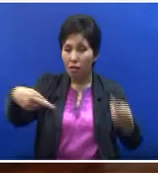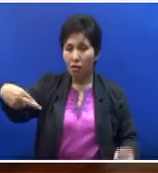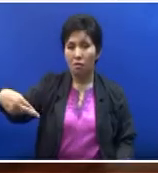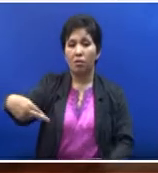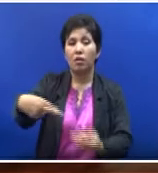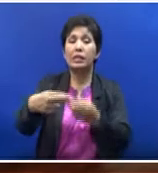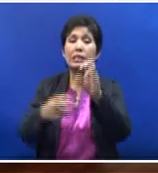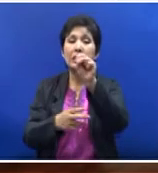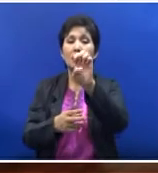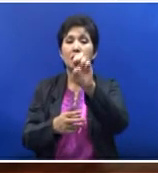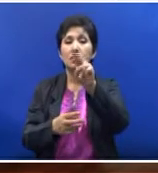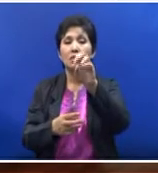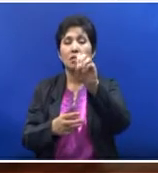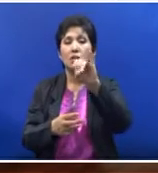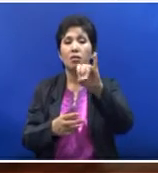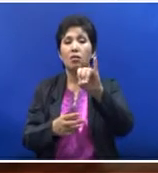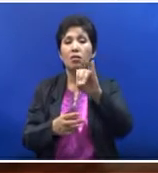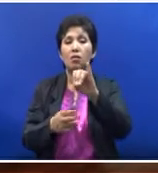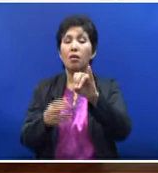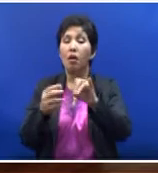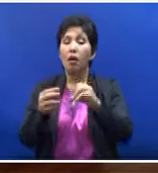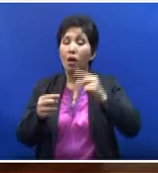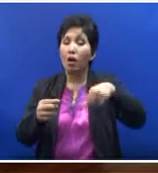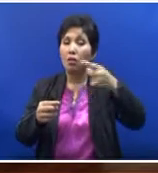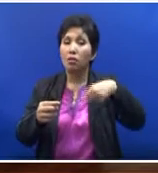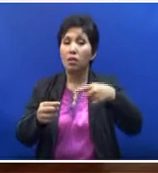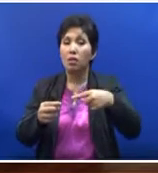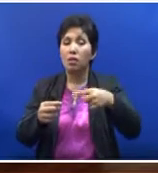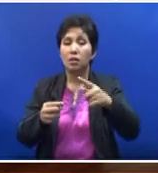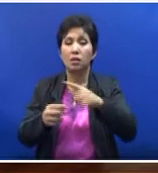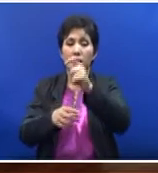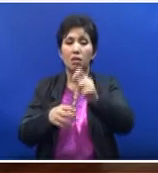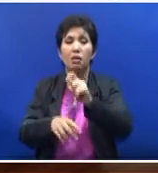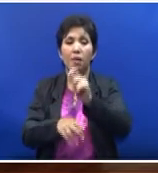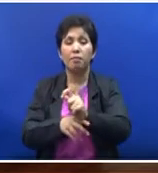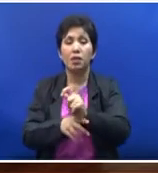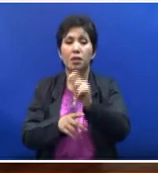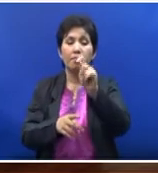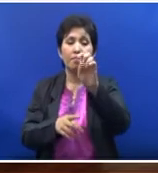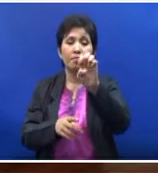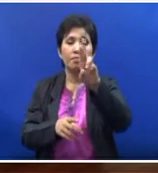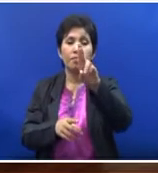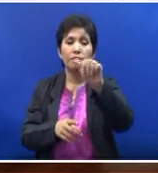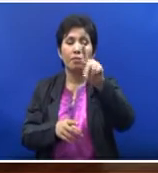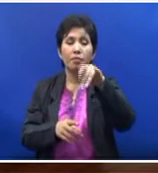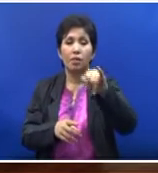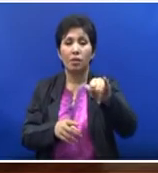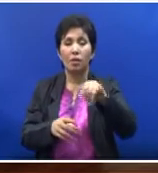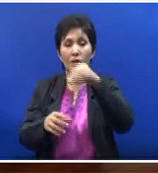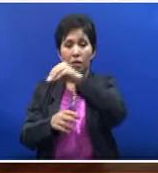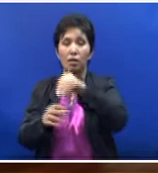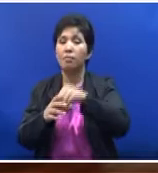related Sonoy dream therapy. You try to Google from internet. Okay, and you can find that in